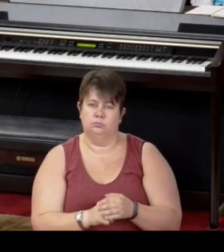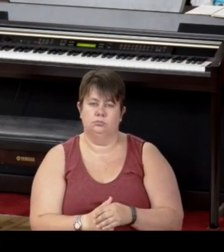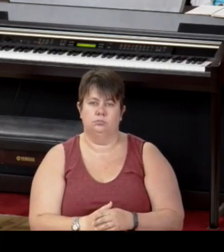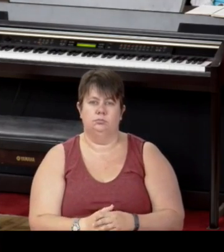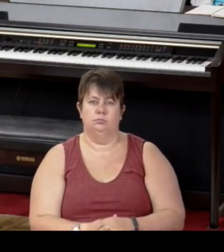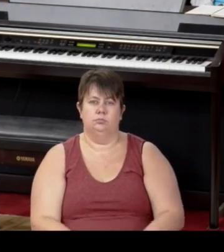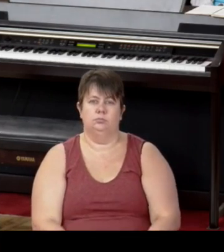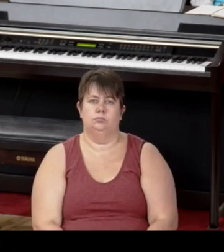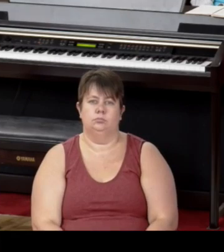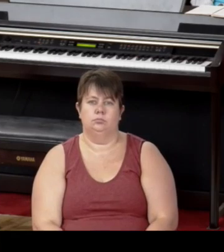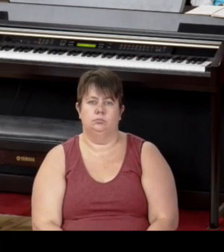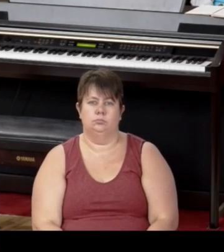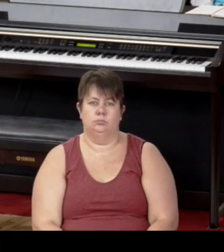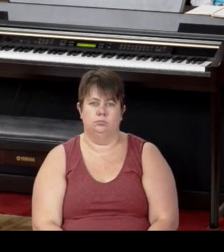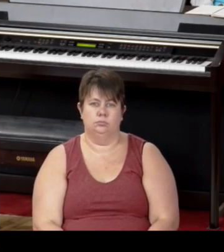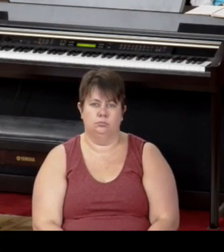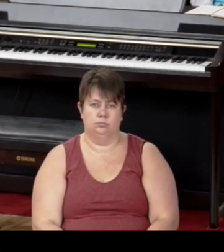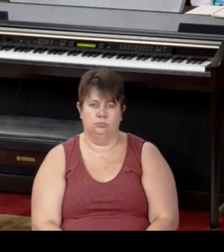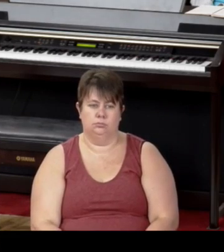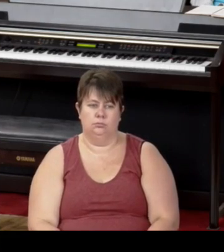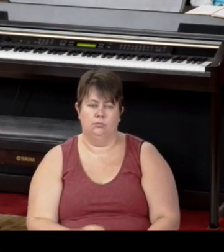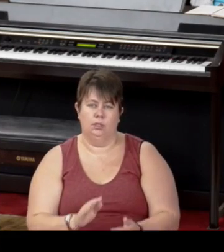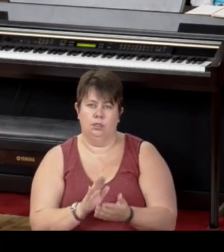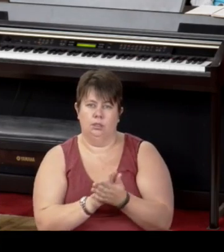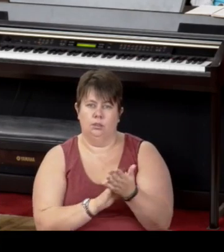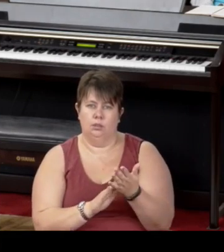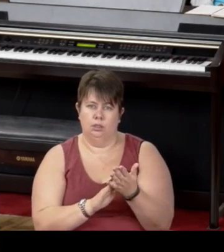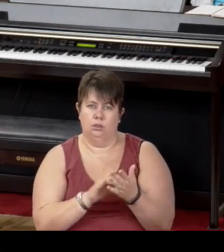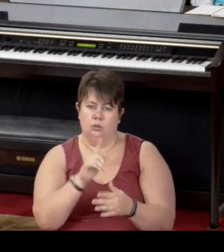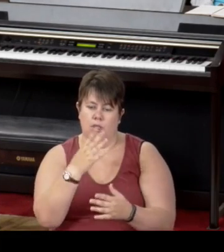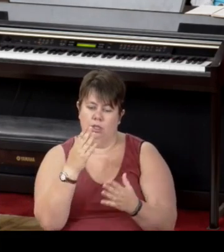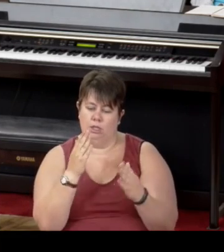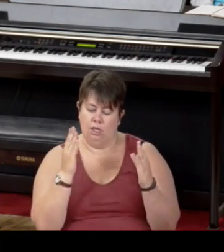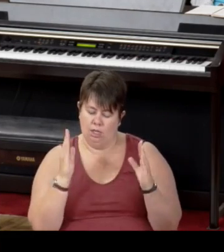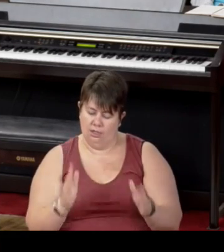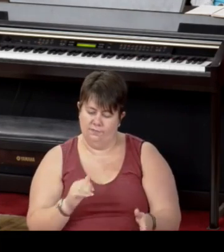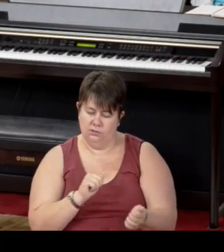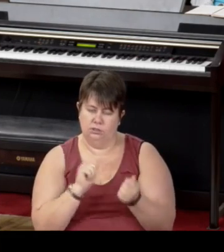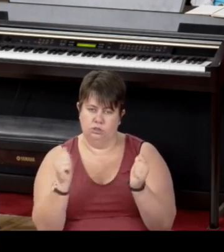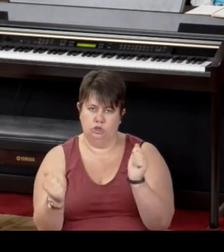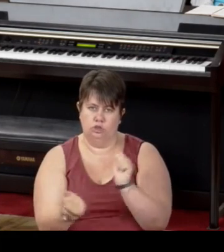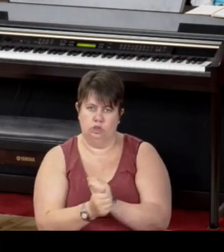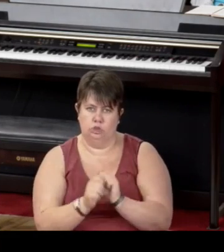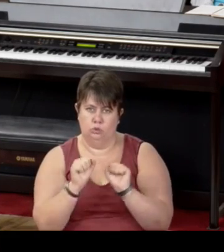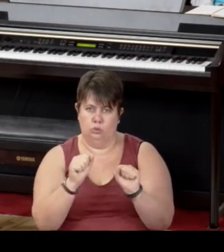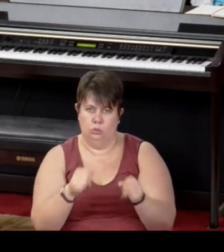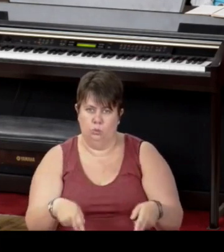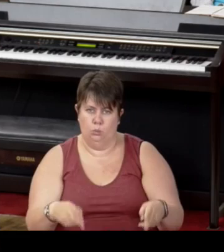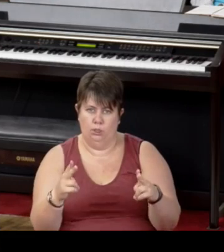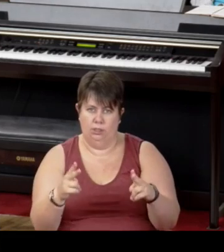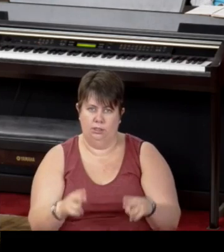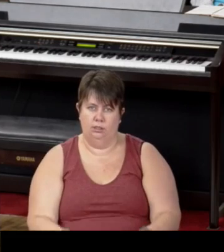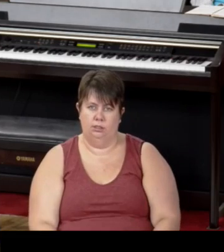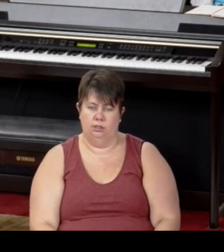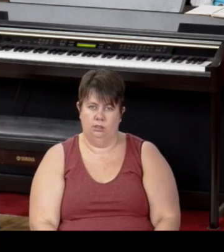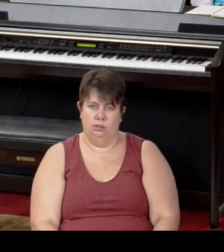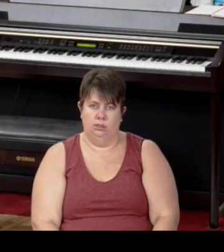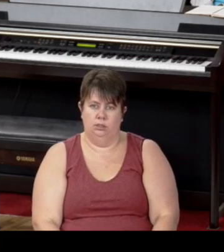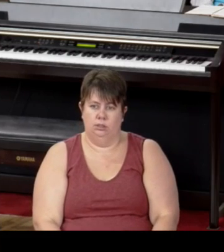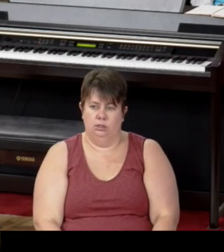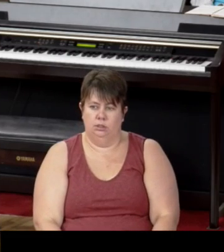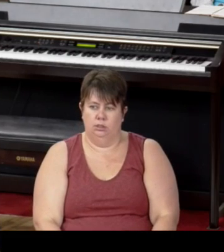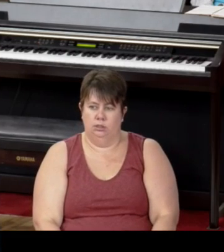and literally repent means to turn around 180 degrees. It means if you were going this way and